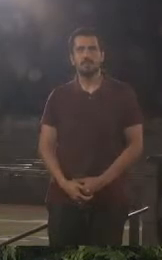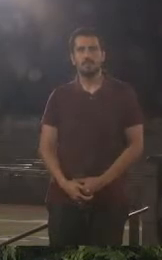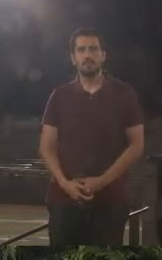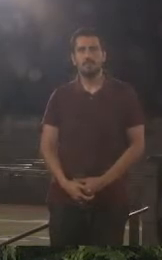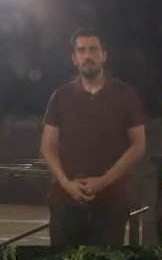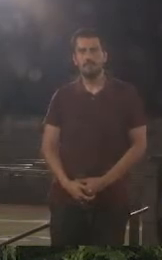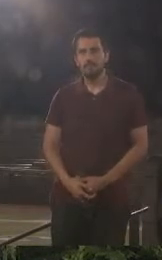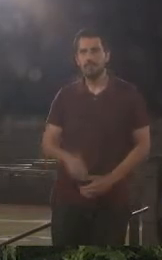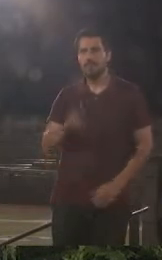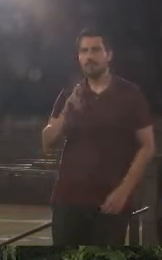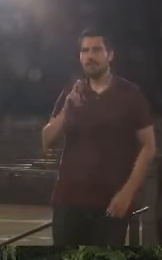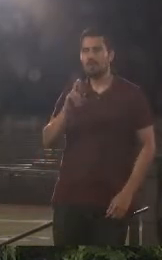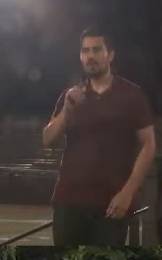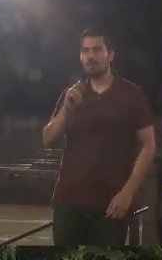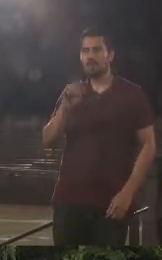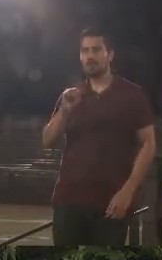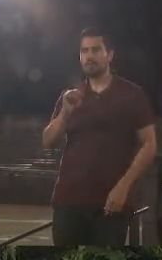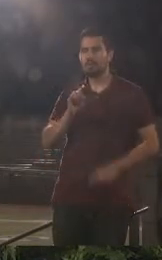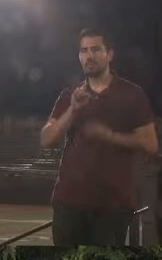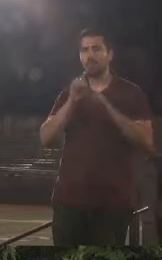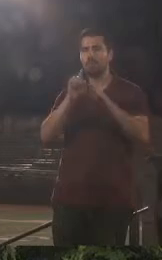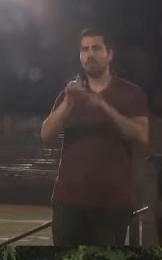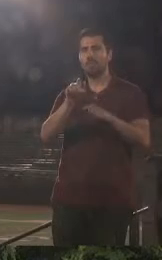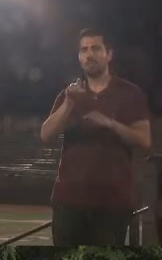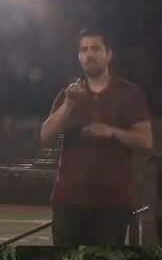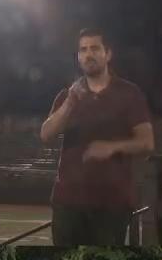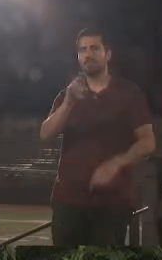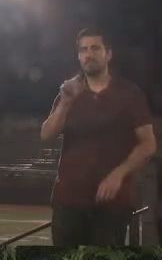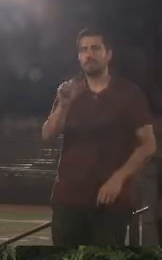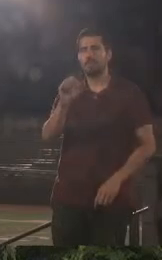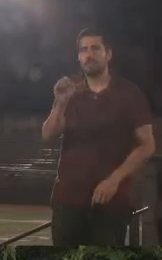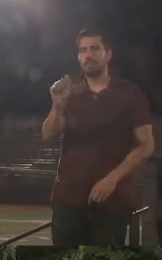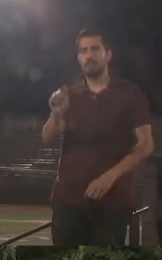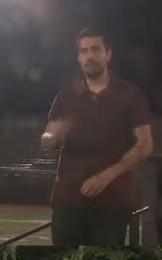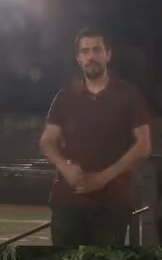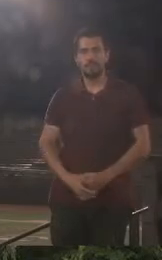Trinity Ramos will be attending the University of Texas at San Antonio.